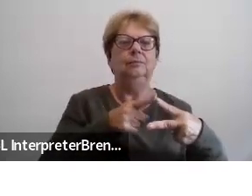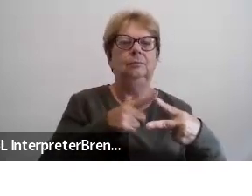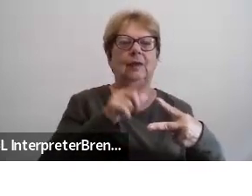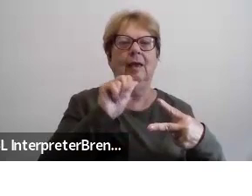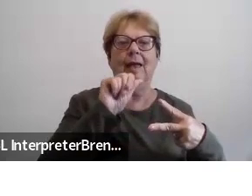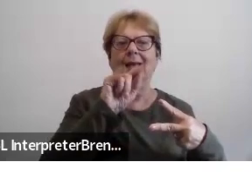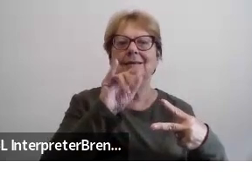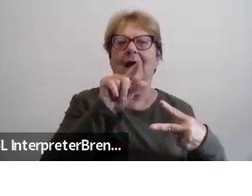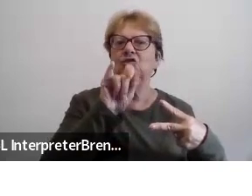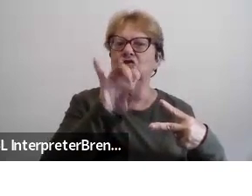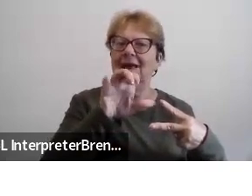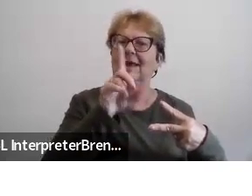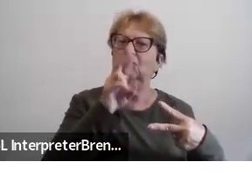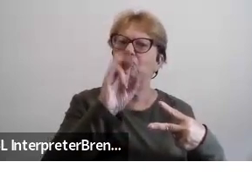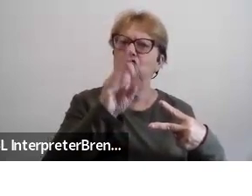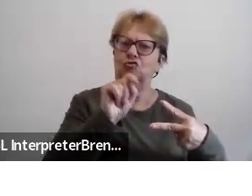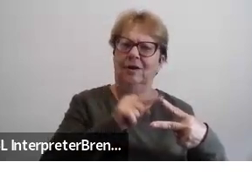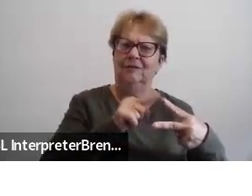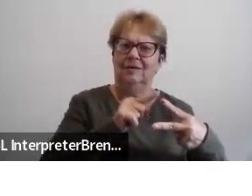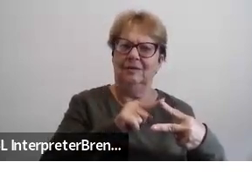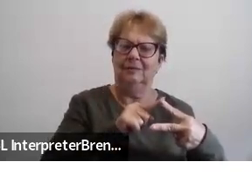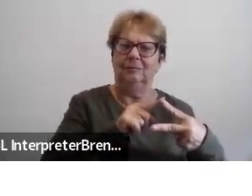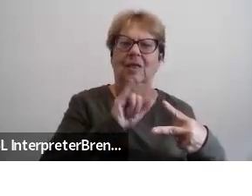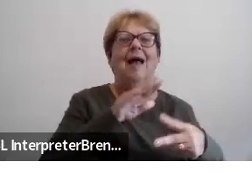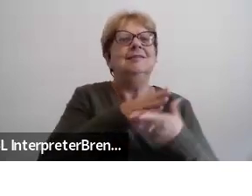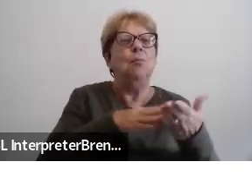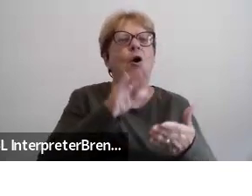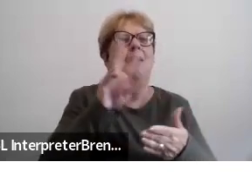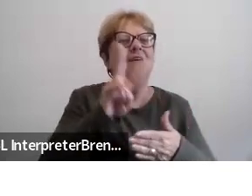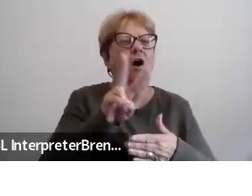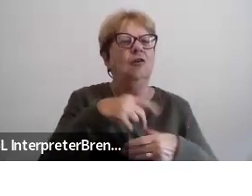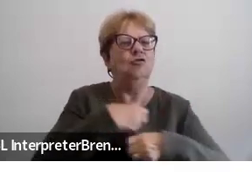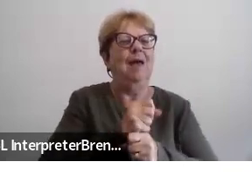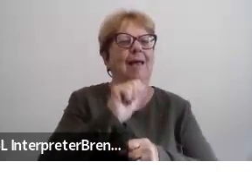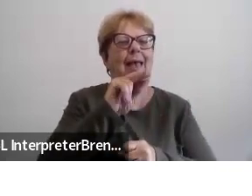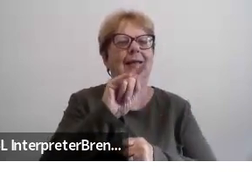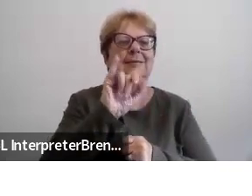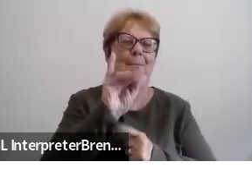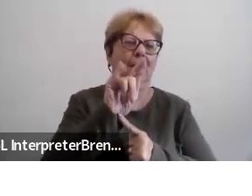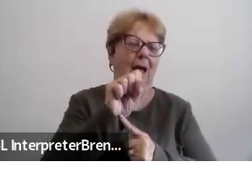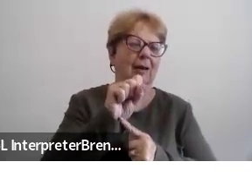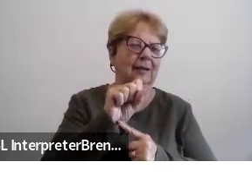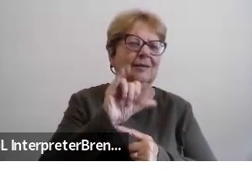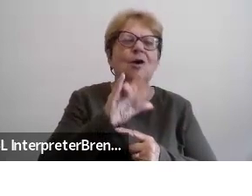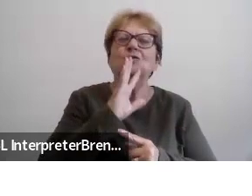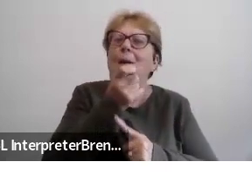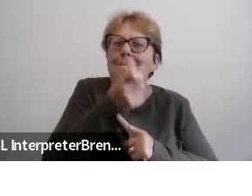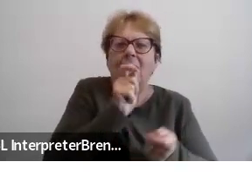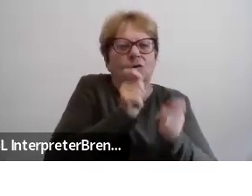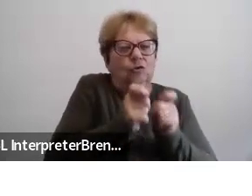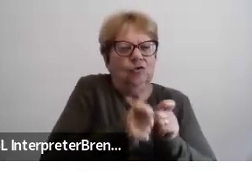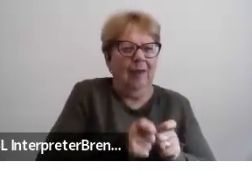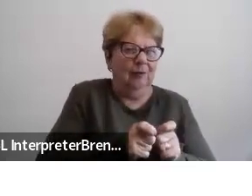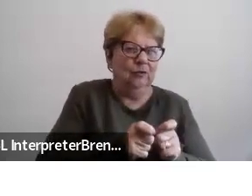antigenic drift, and an antigen is just the part of the virus that you make antibodies to. These are minor changes, think